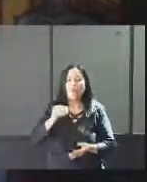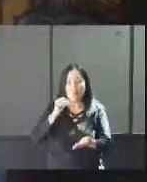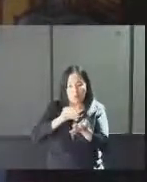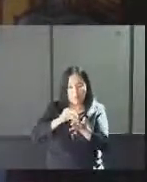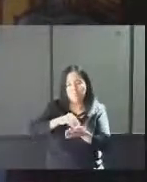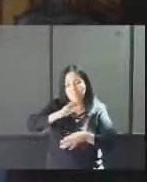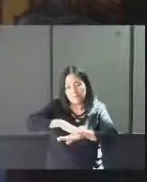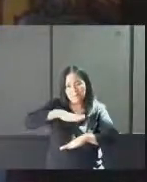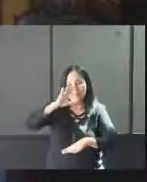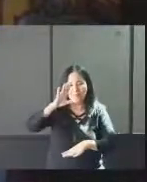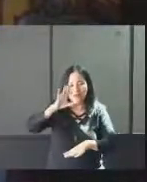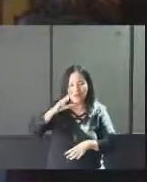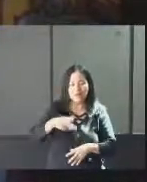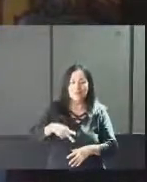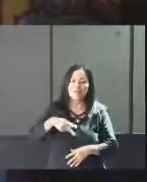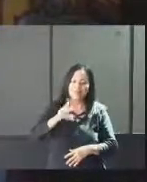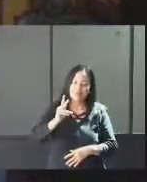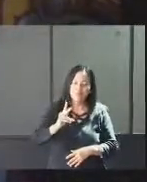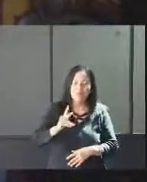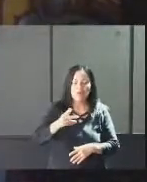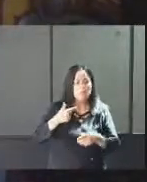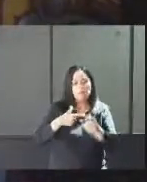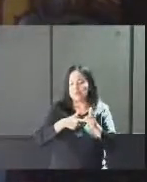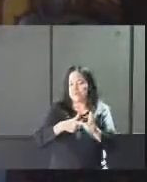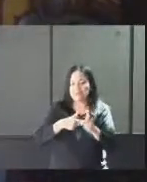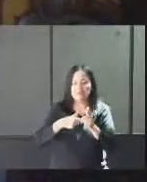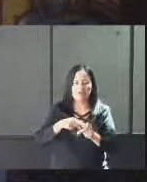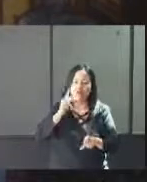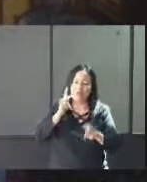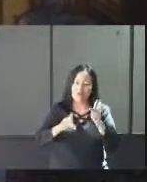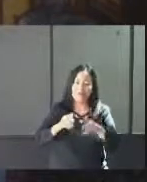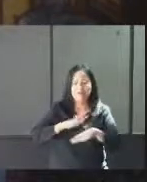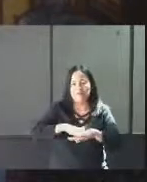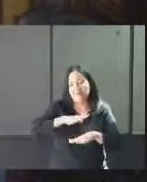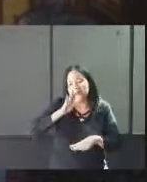to contribute. But it's important to open up this conversation.